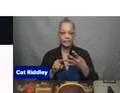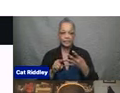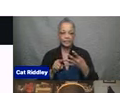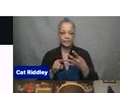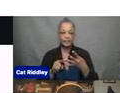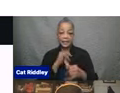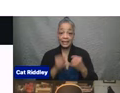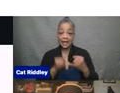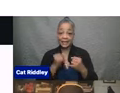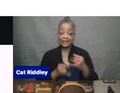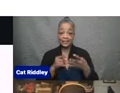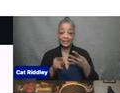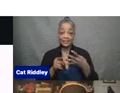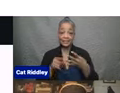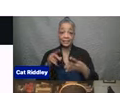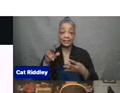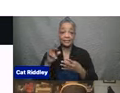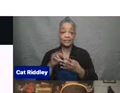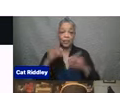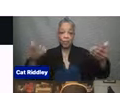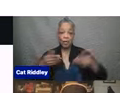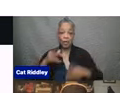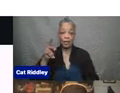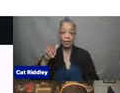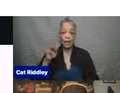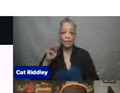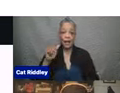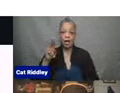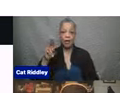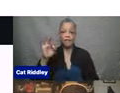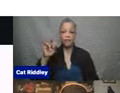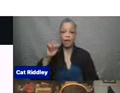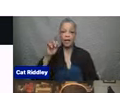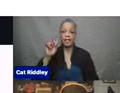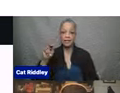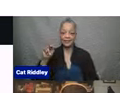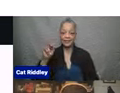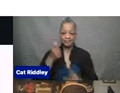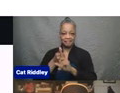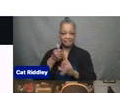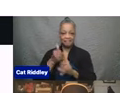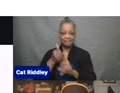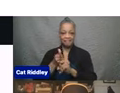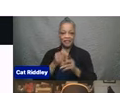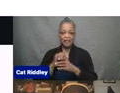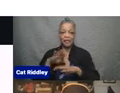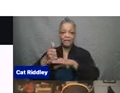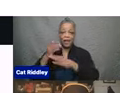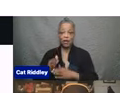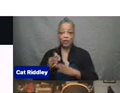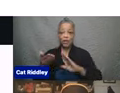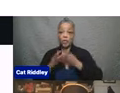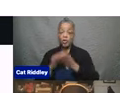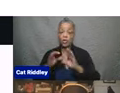And last but not least, I want to welcome Kamau Franklin. Kamau is the founder of the community